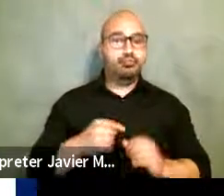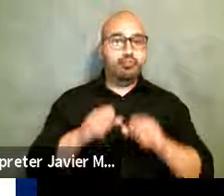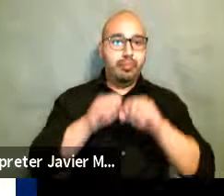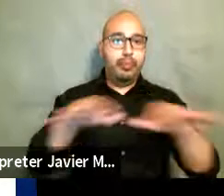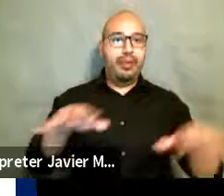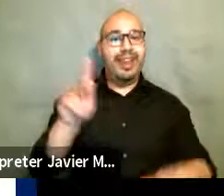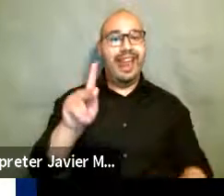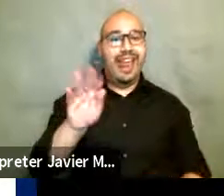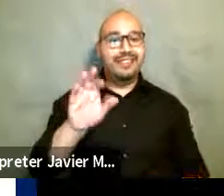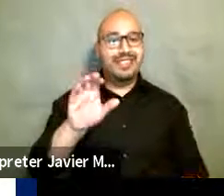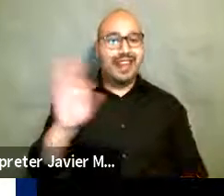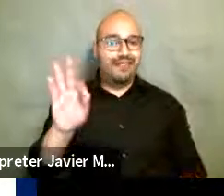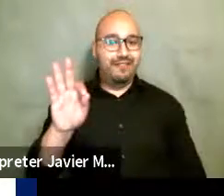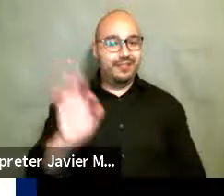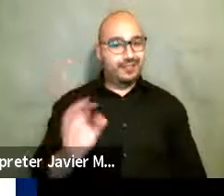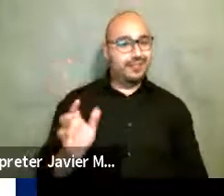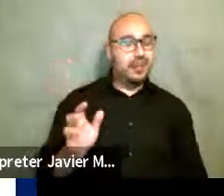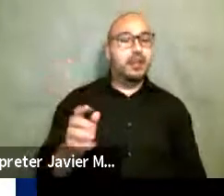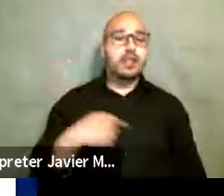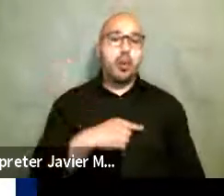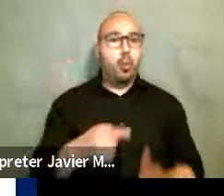have continued. And again,